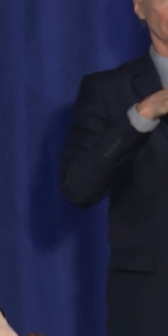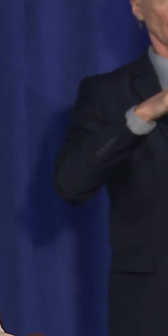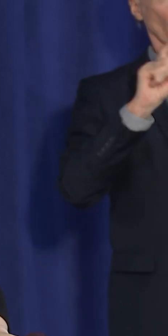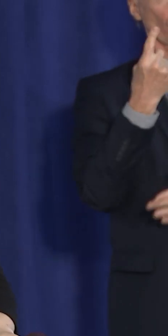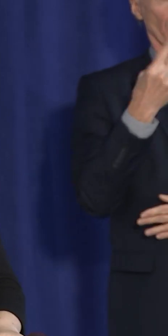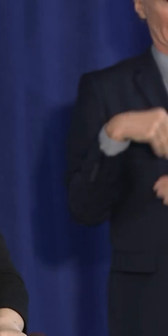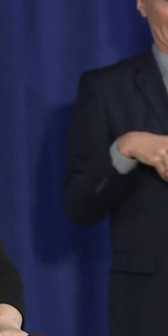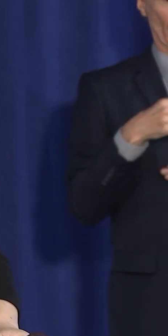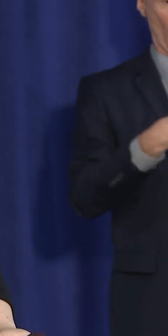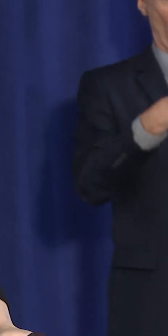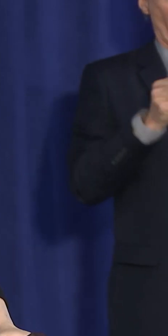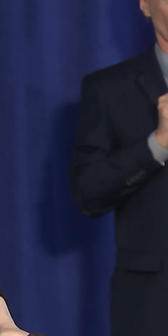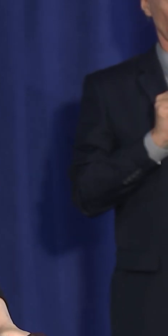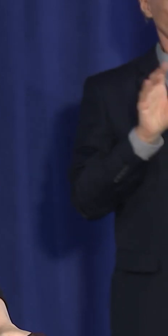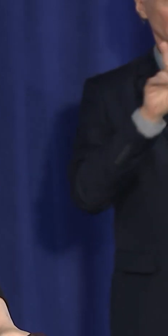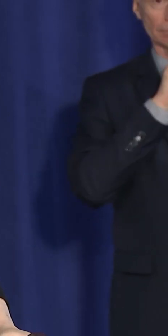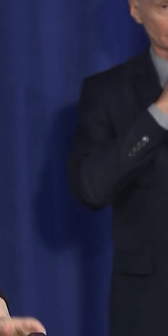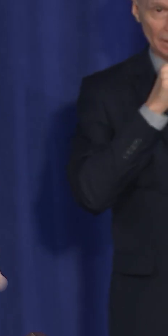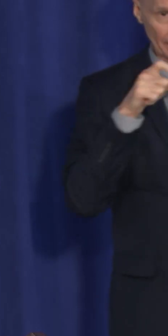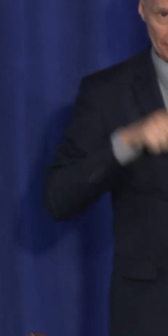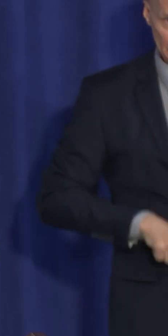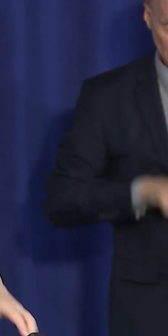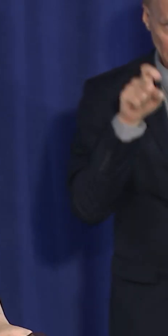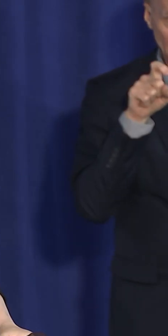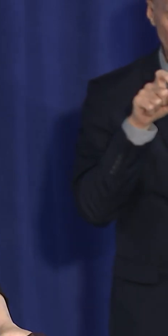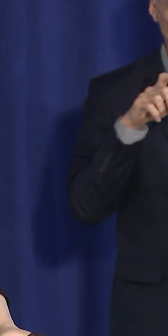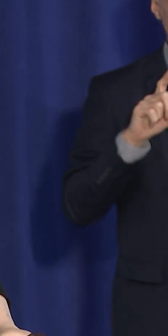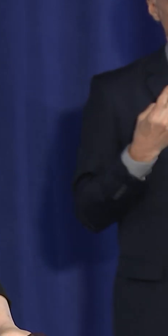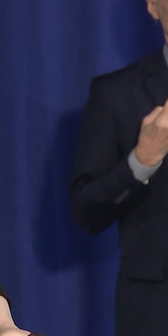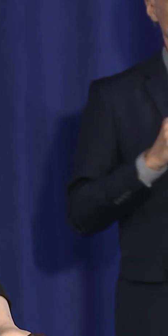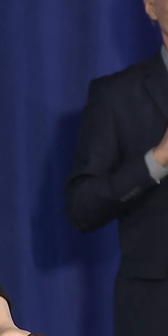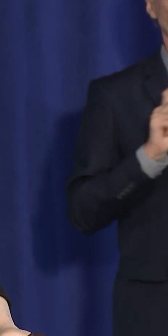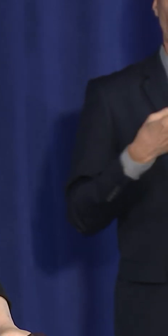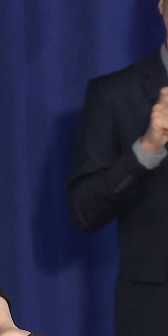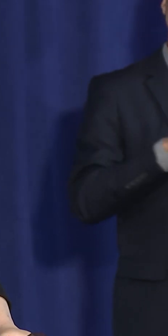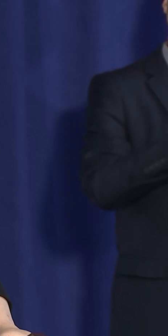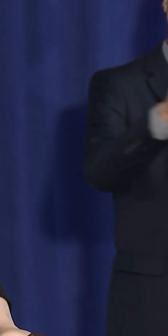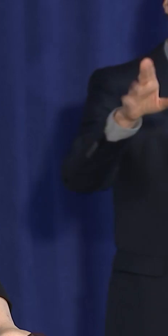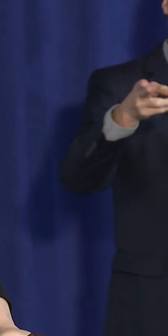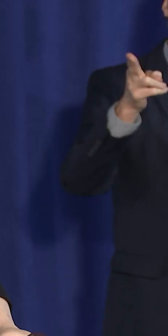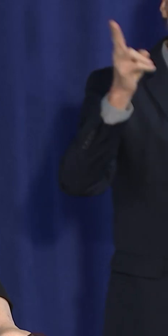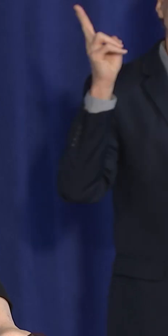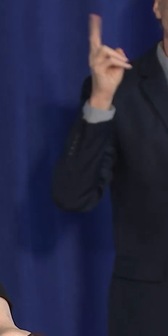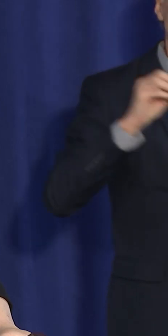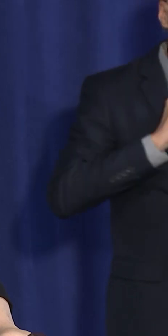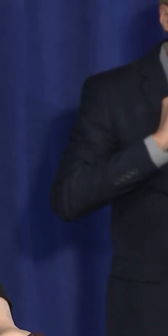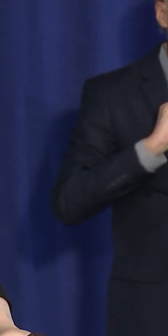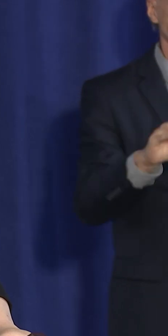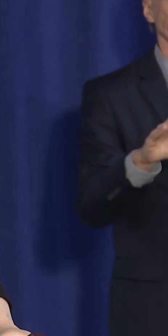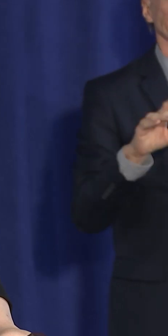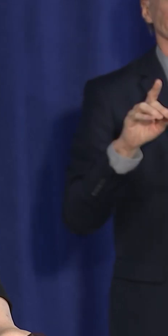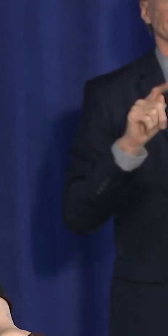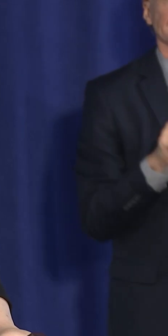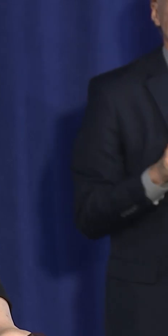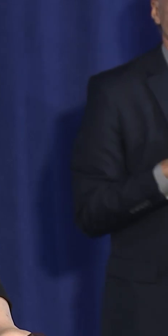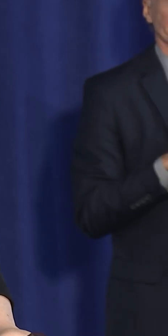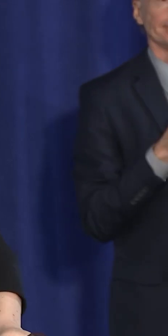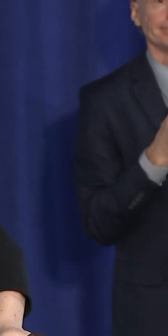the aldermanic office. Our goal here, frankly, with this surge is to get these out quickly and to get these out in places where